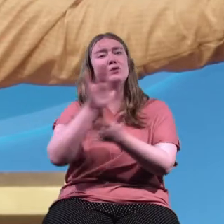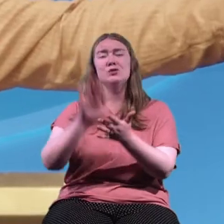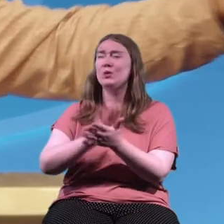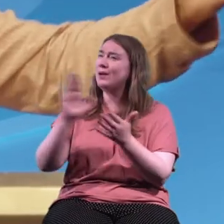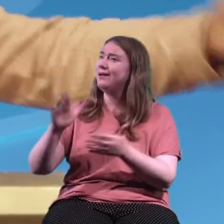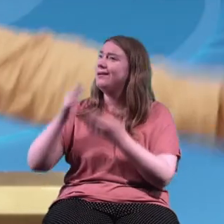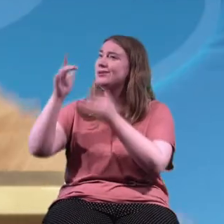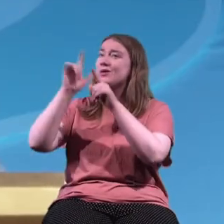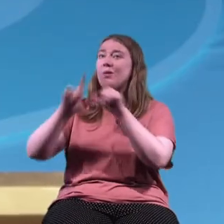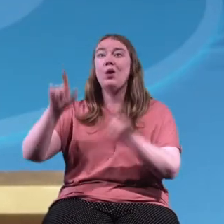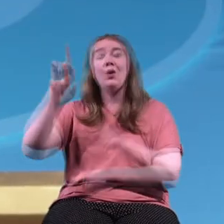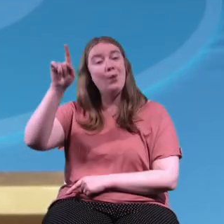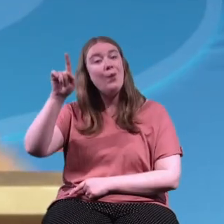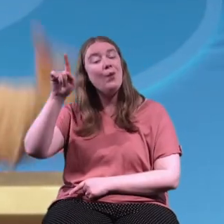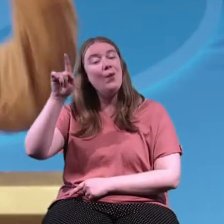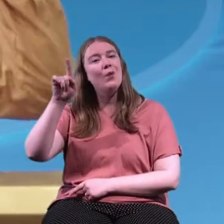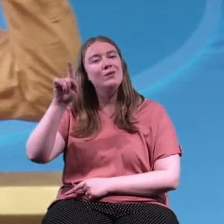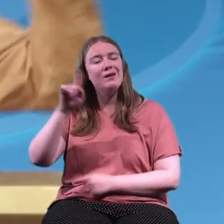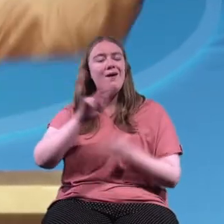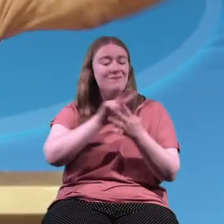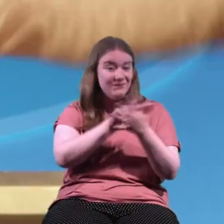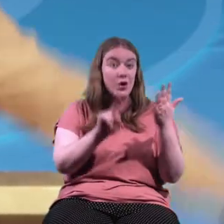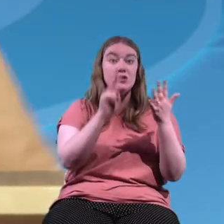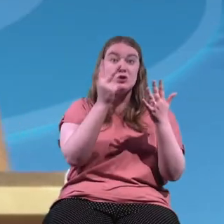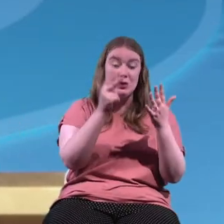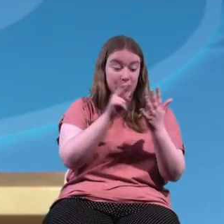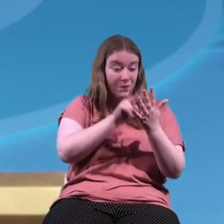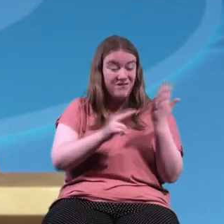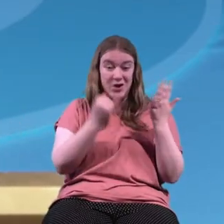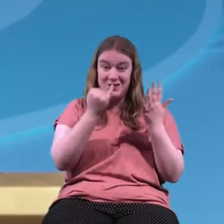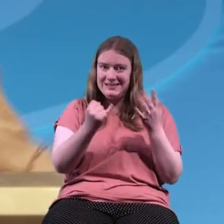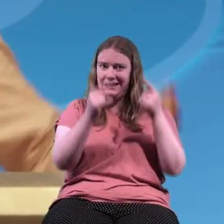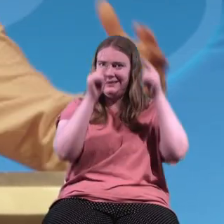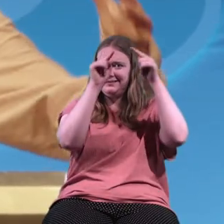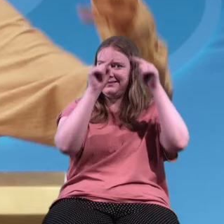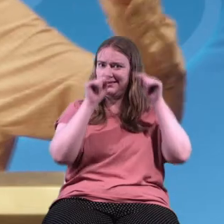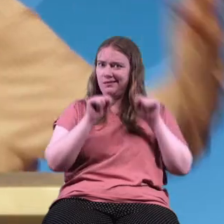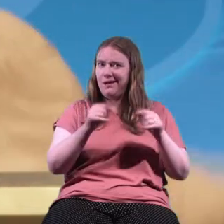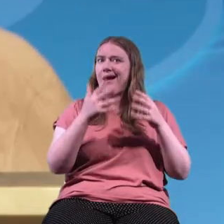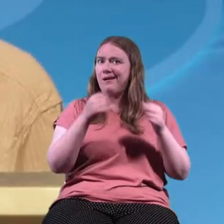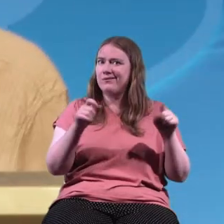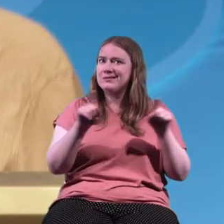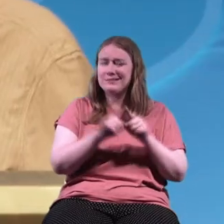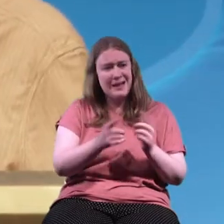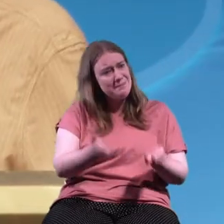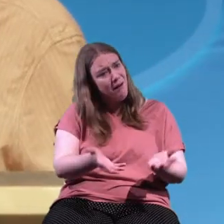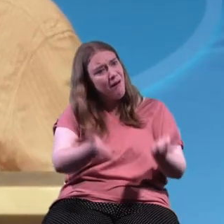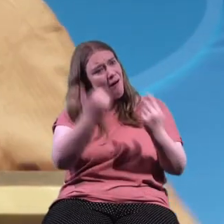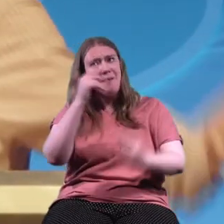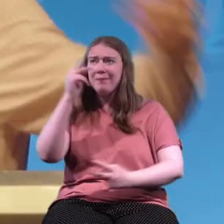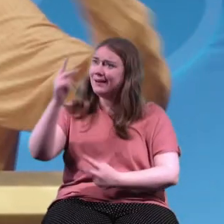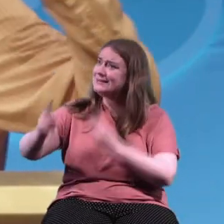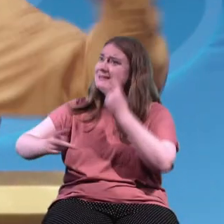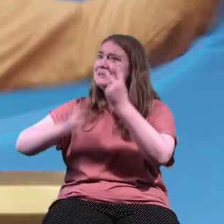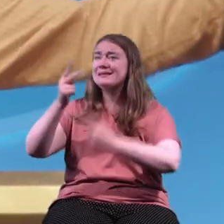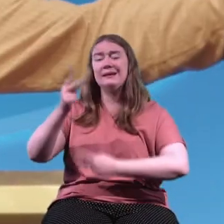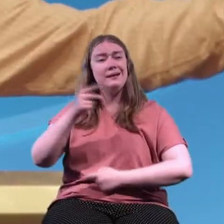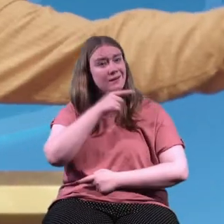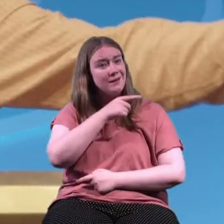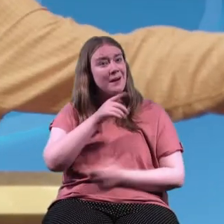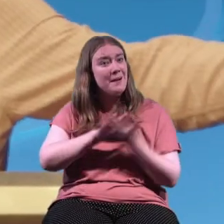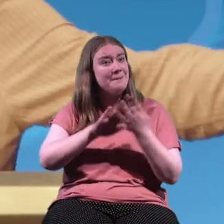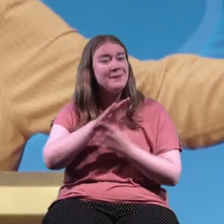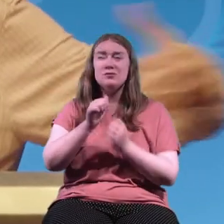We get something similar in verse 2 and verse 6. Come and sing. If you want to find rest by being grateful, come